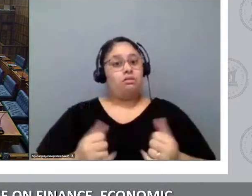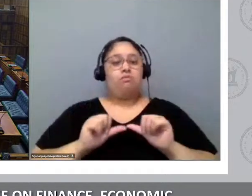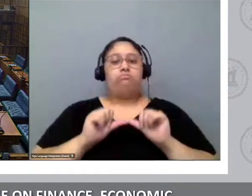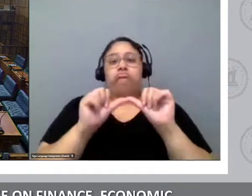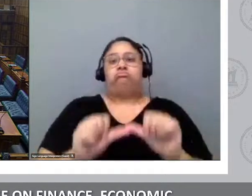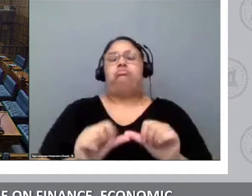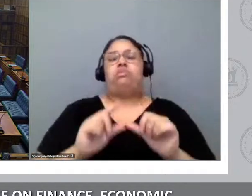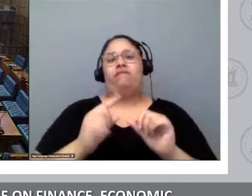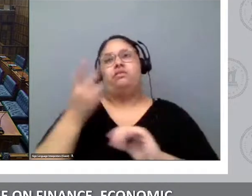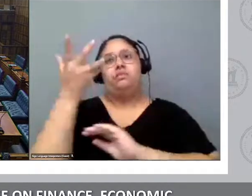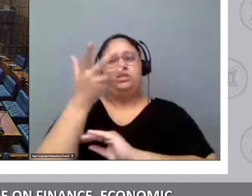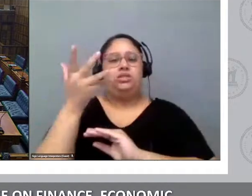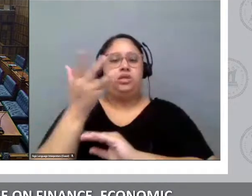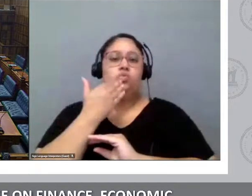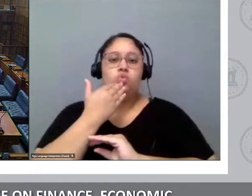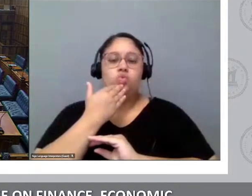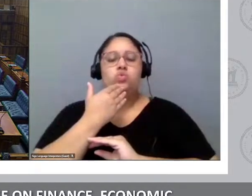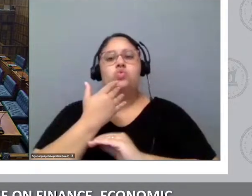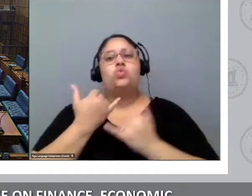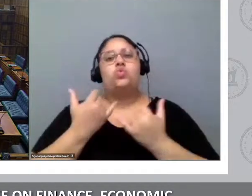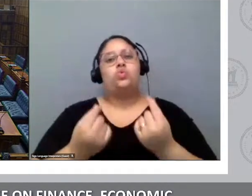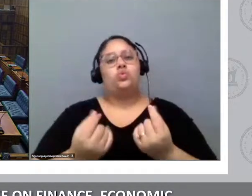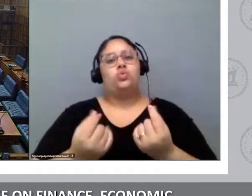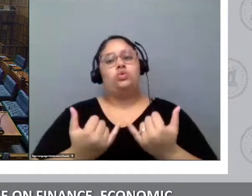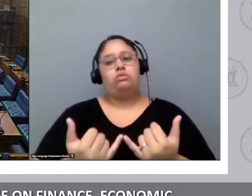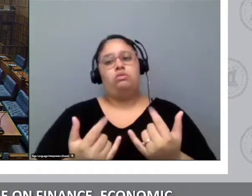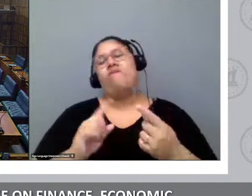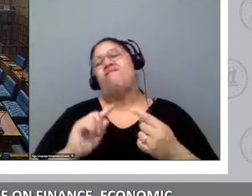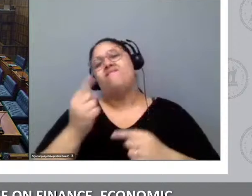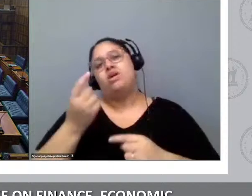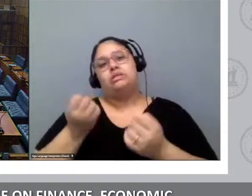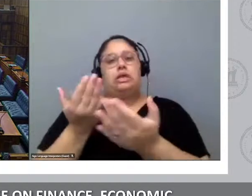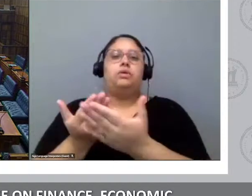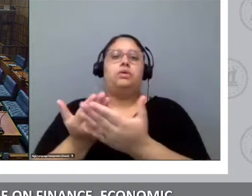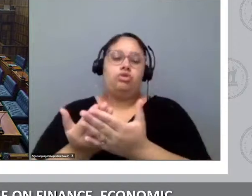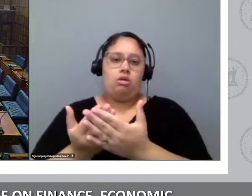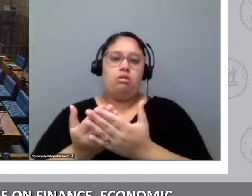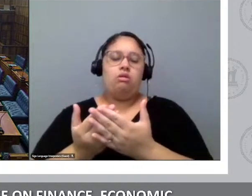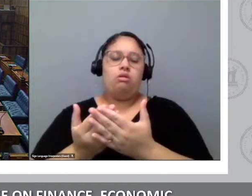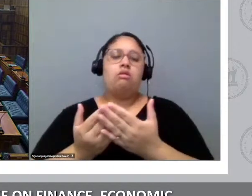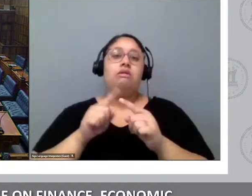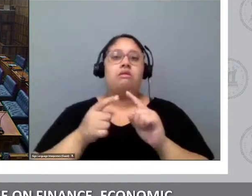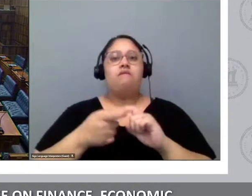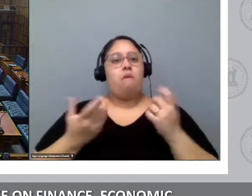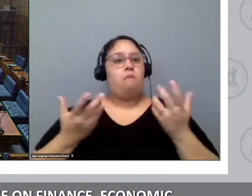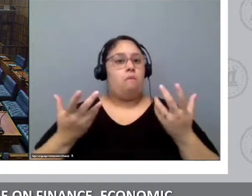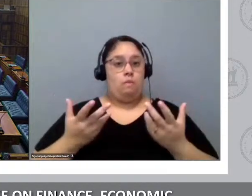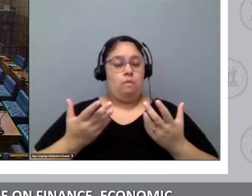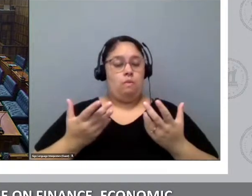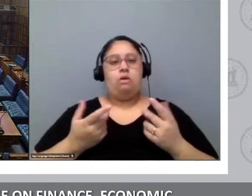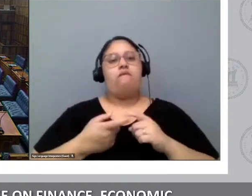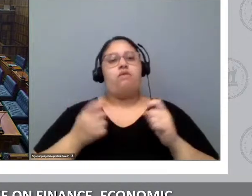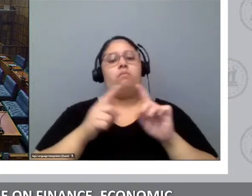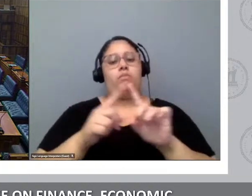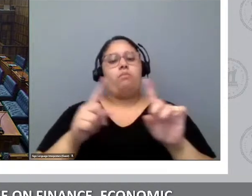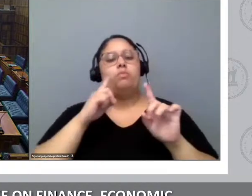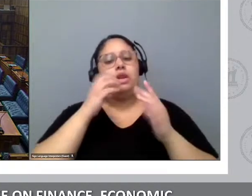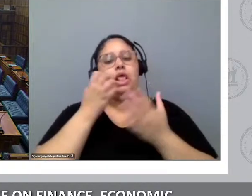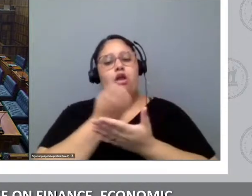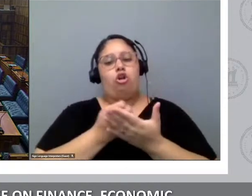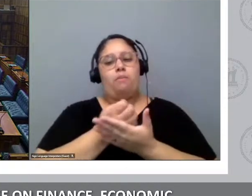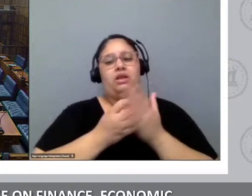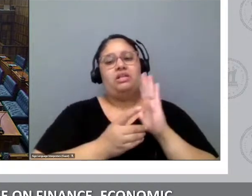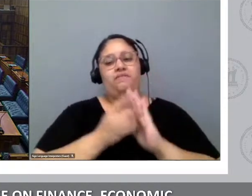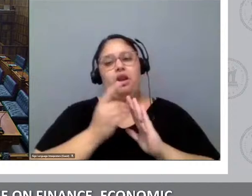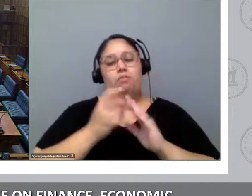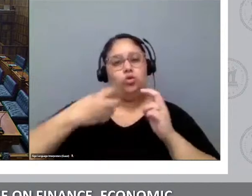our first presentation for today or our first submission rather and that would be from the Department of Economic Development